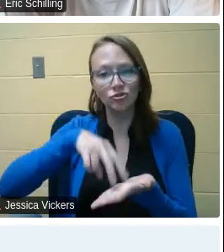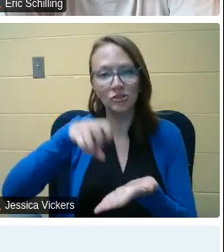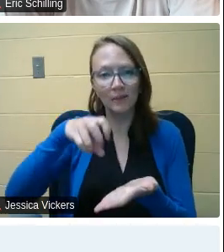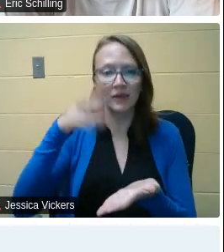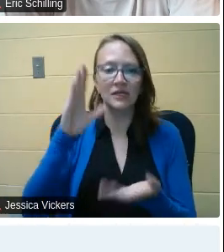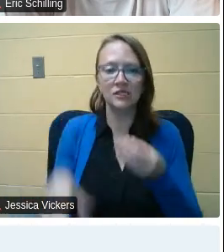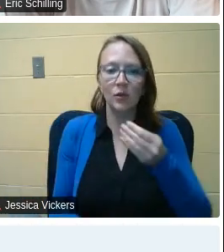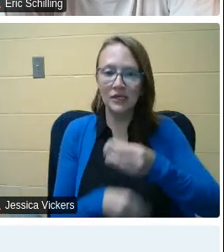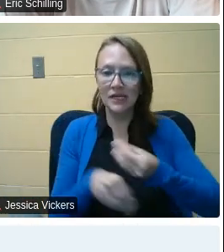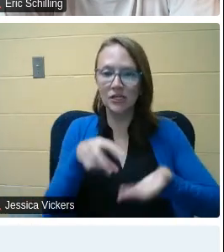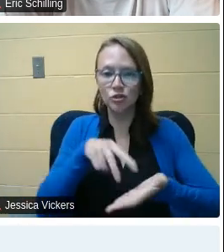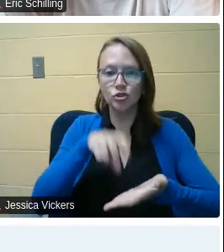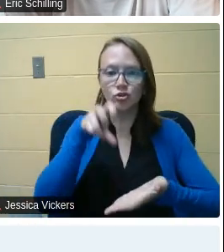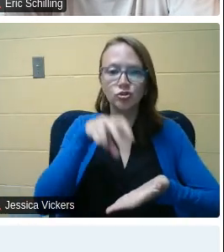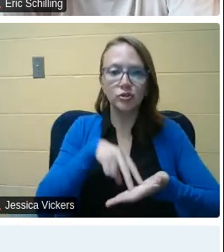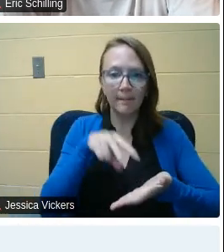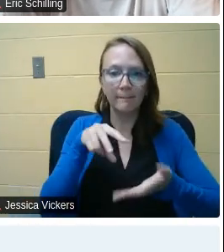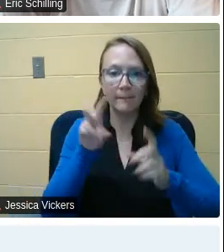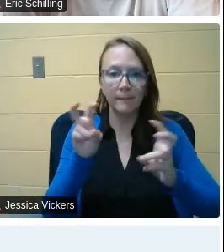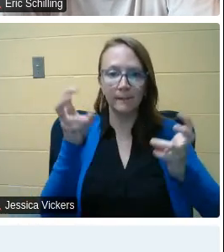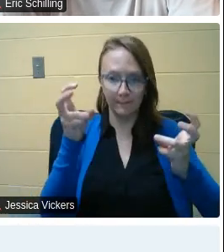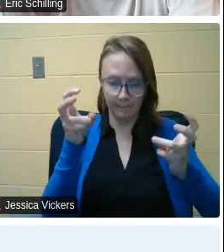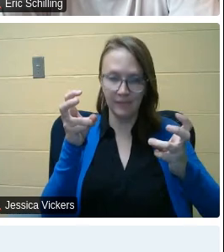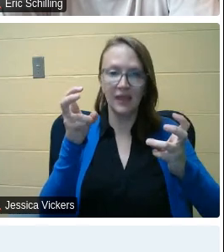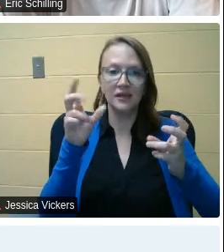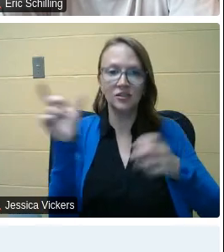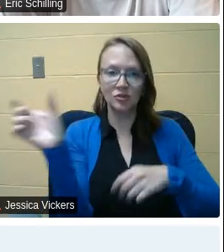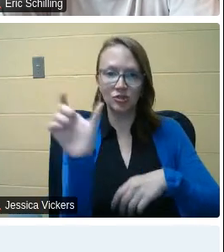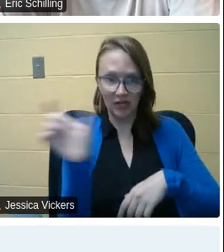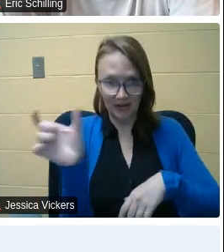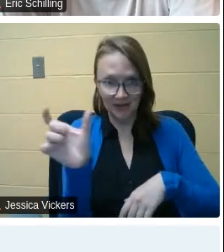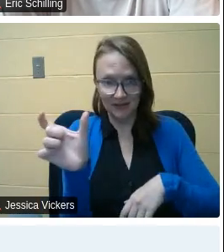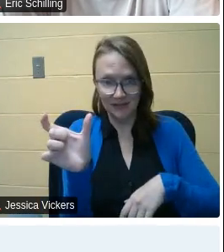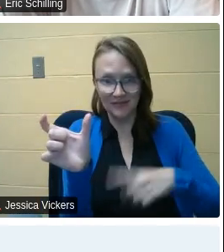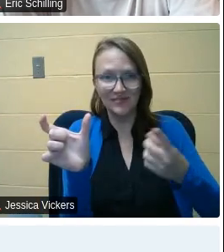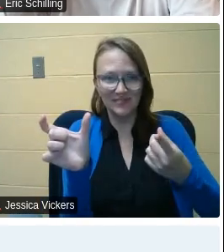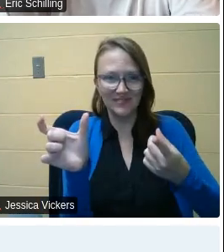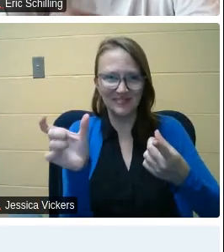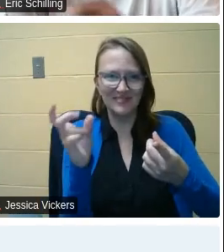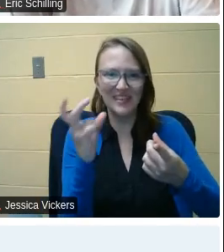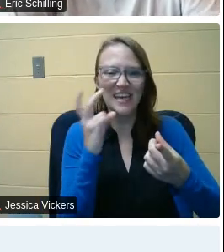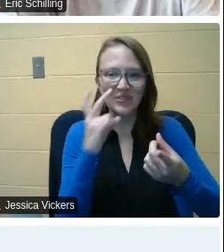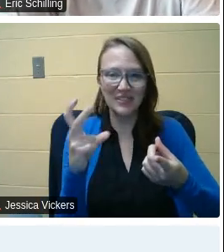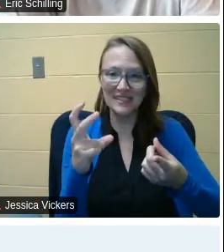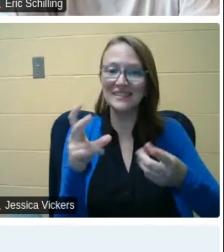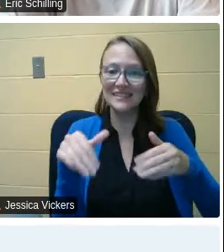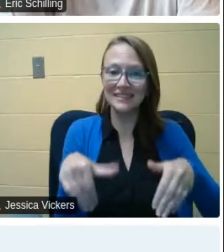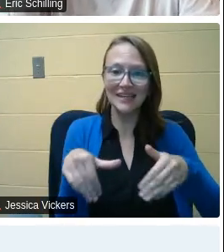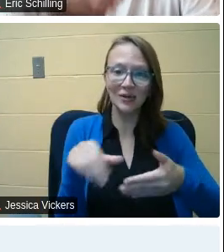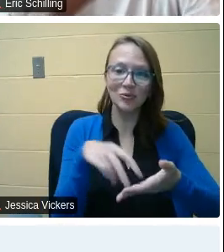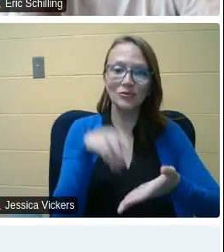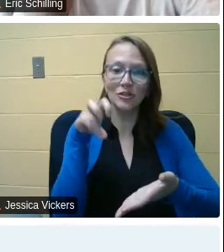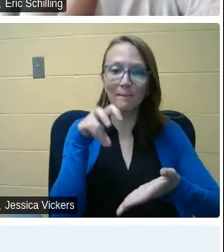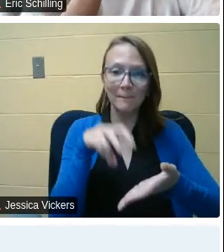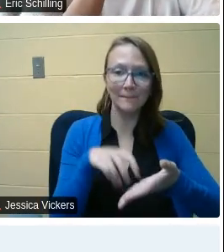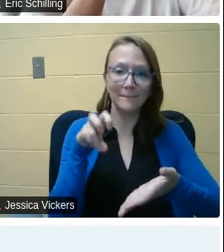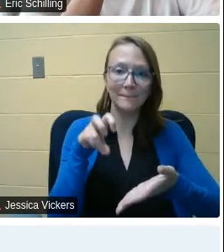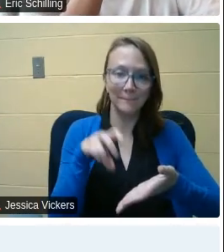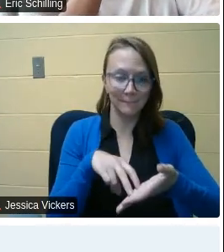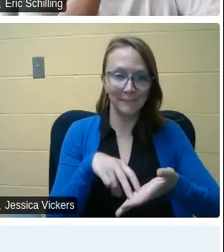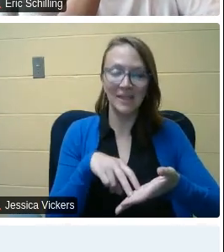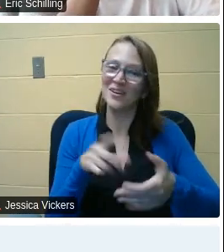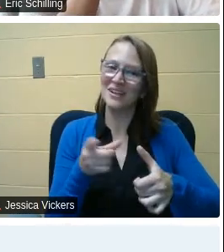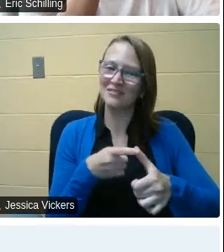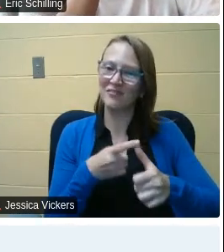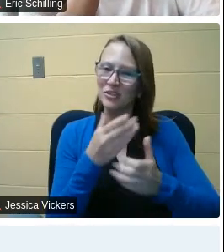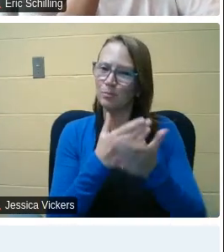ahead and attach a jump block to the when I shake, and then I'll give my phone a shake. Yay, all right, the kangaroo is jumping. So that's the first piece. You'll